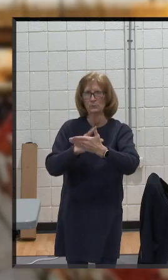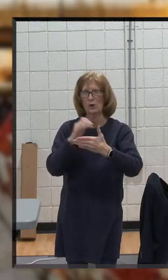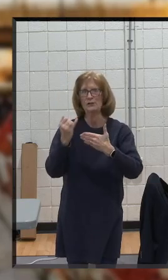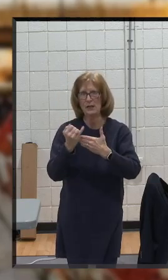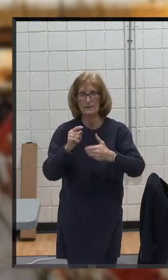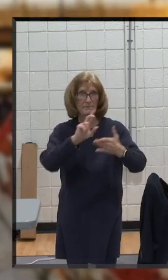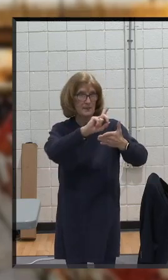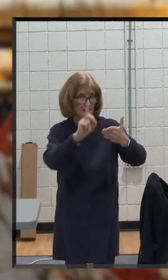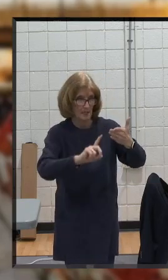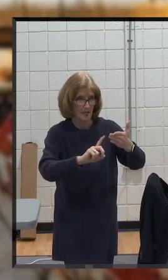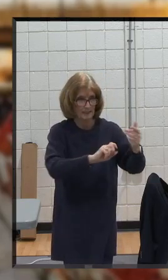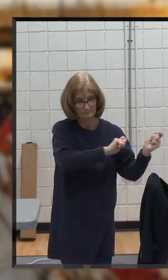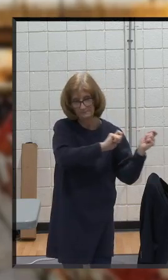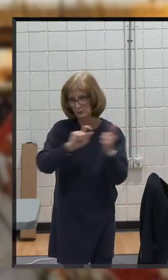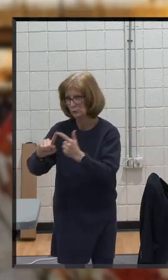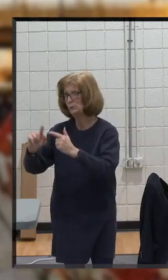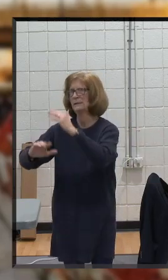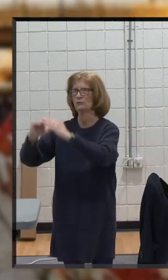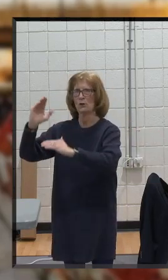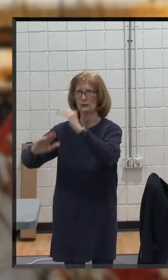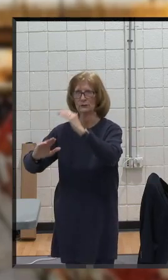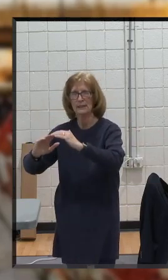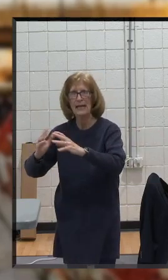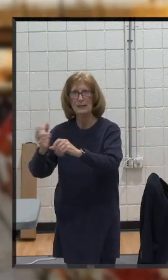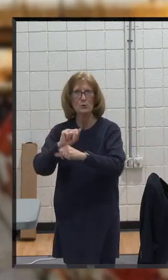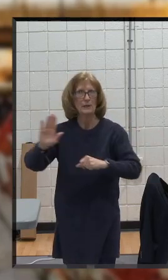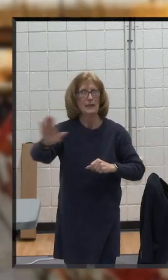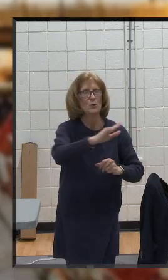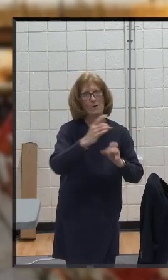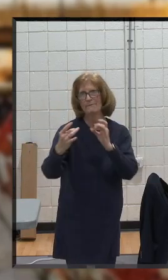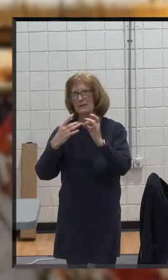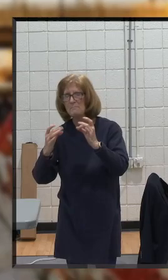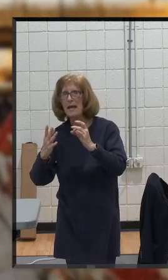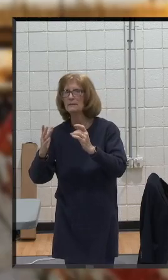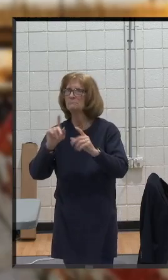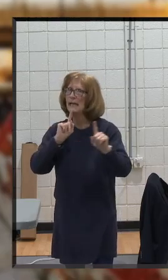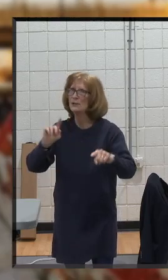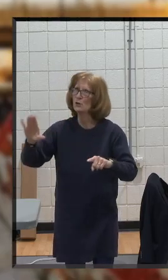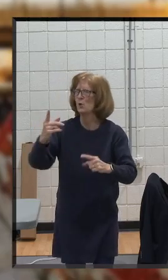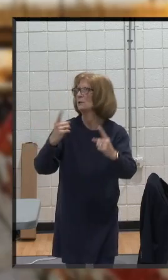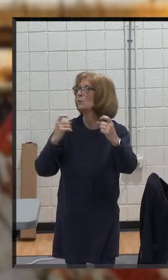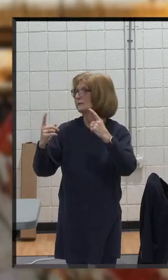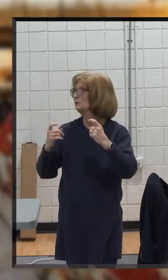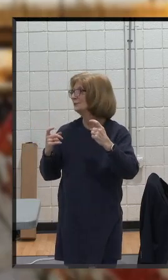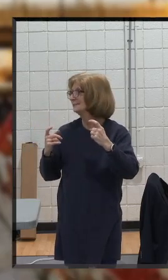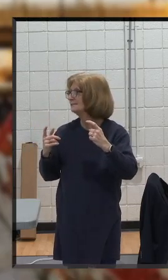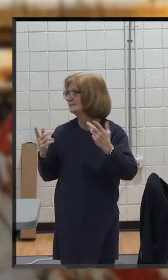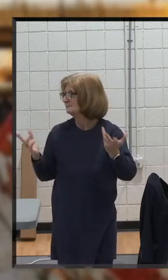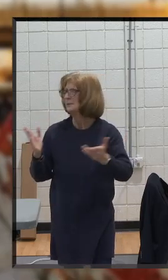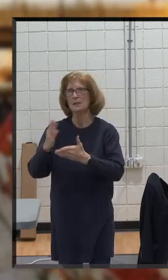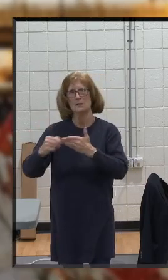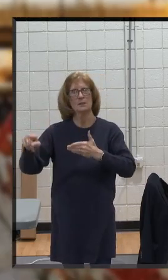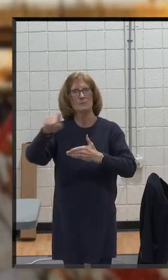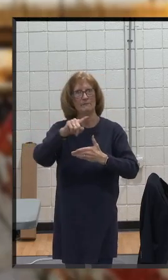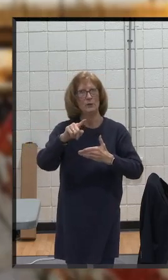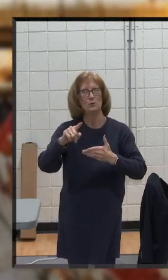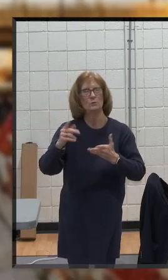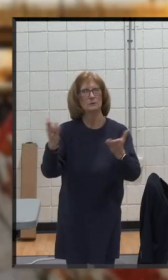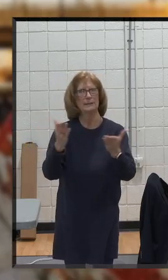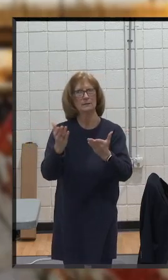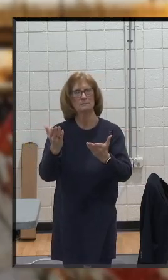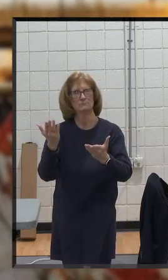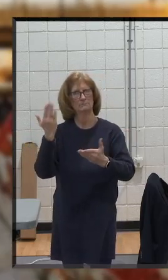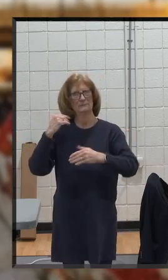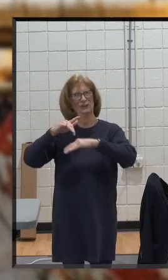construction, and then answer any questions and receive feedback on in-progress project details. Some of you were already here for